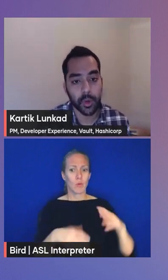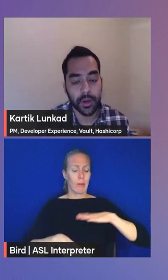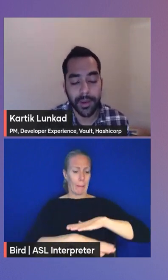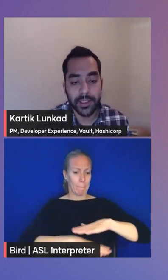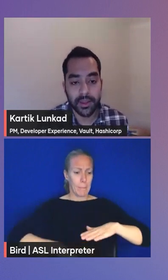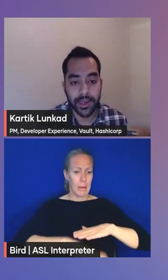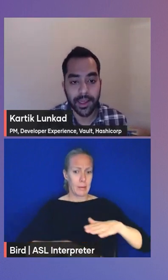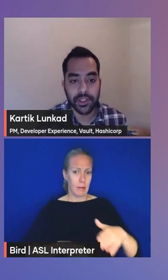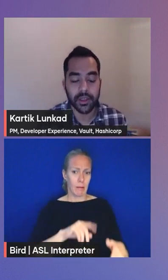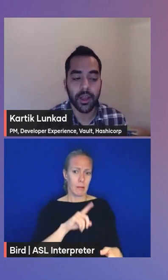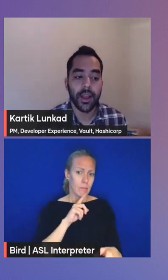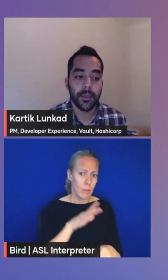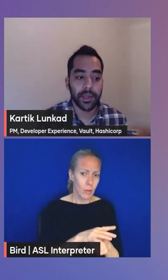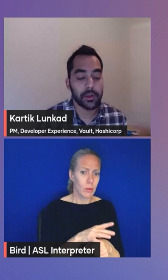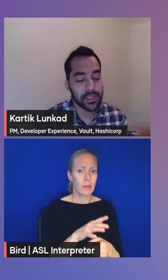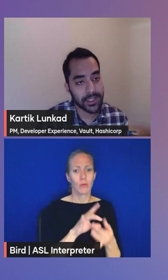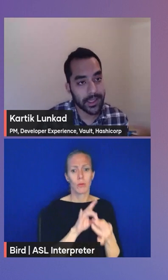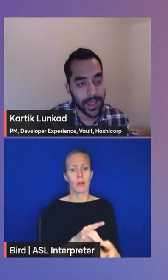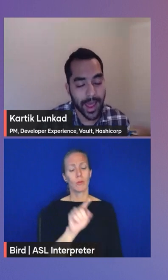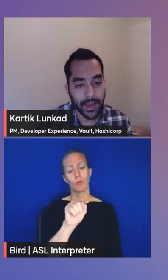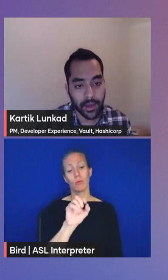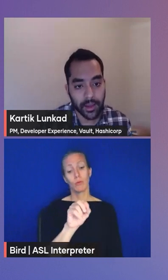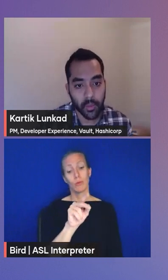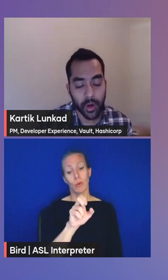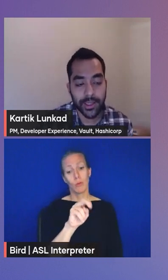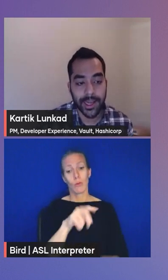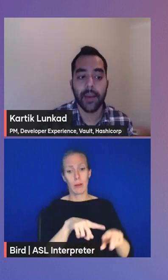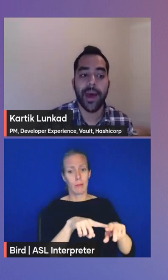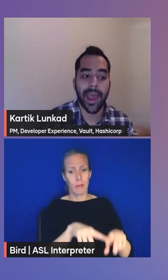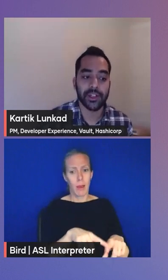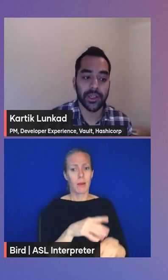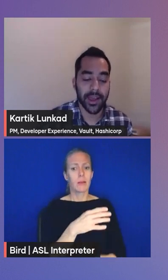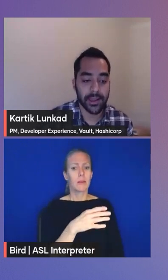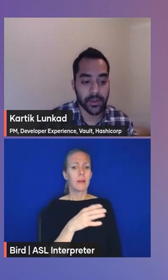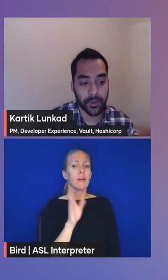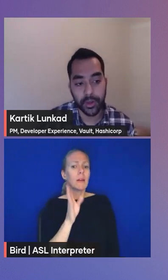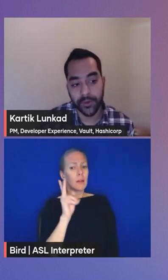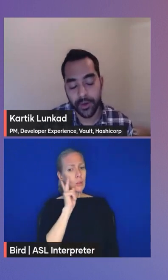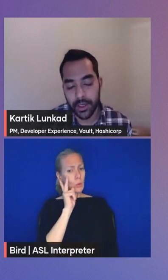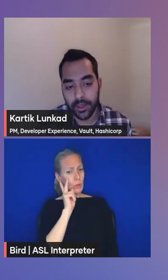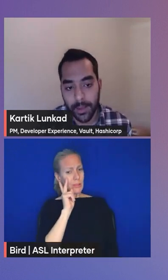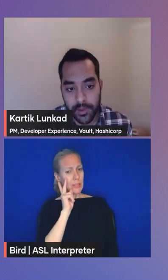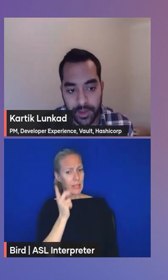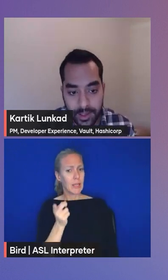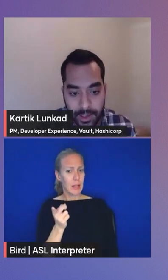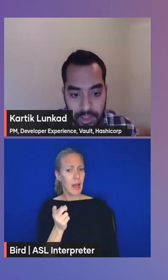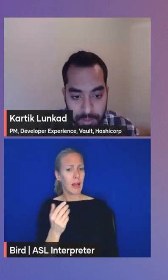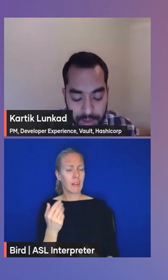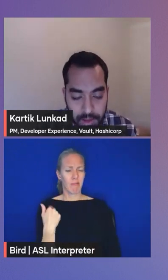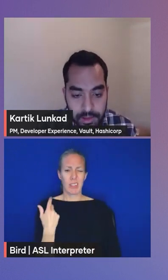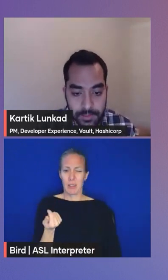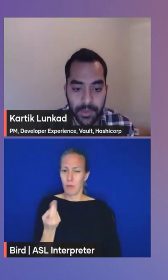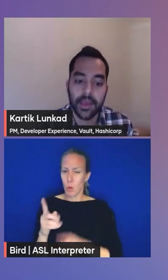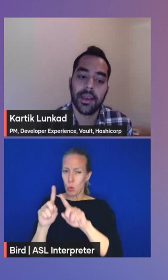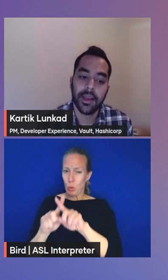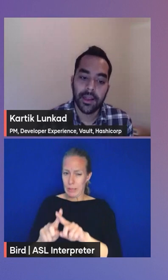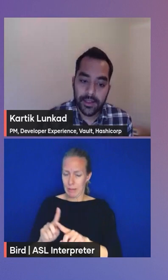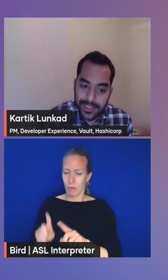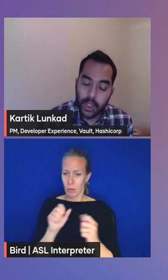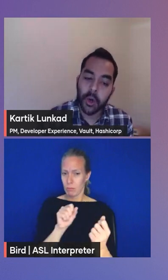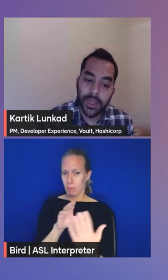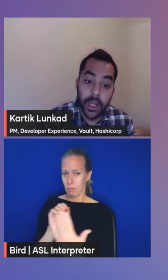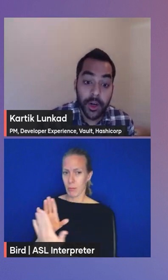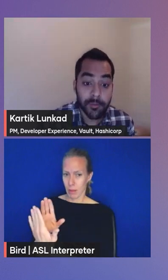of token-based authentication, but you'll see that the Vault GitHub action has a few different types of authentication methods.